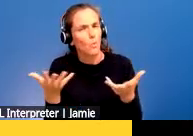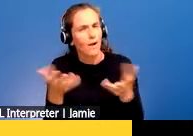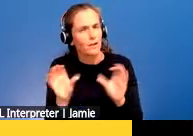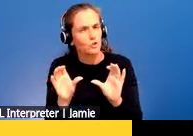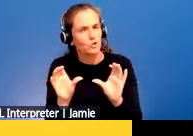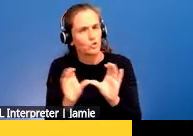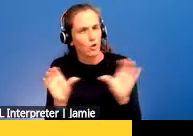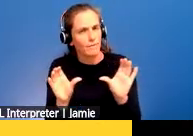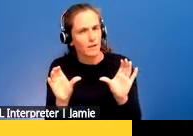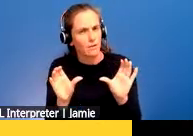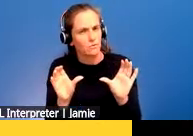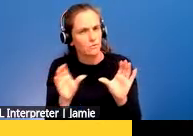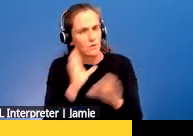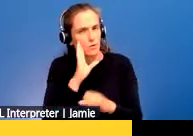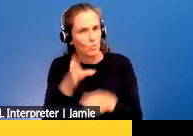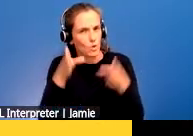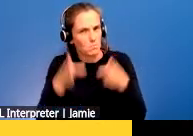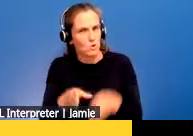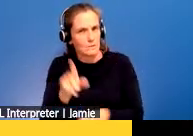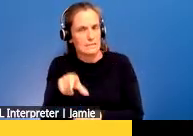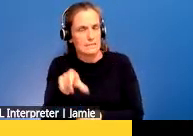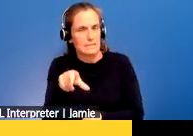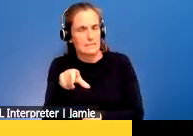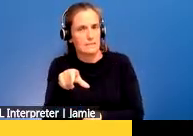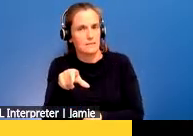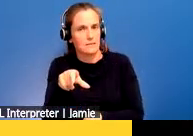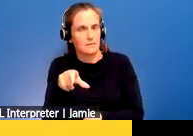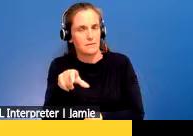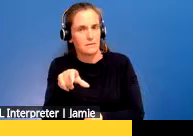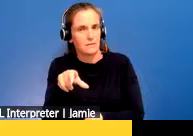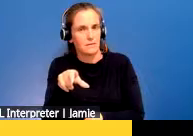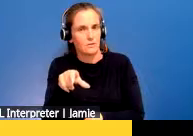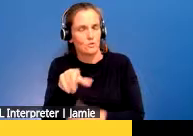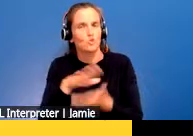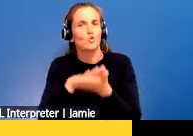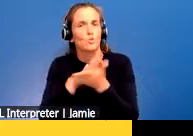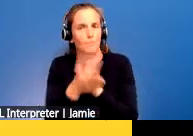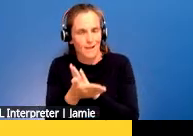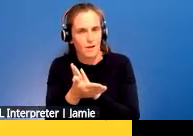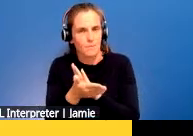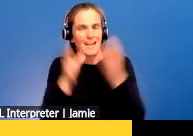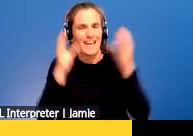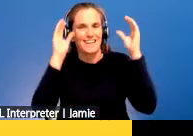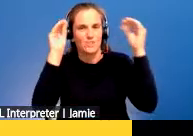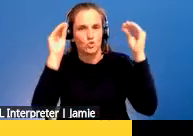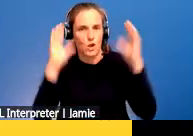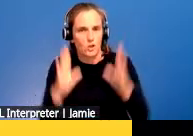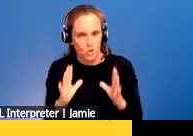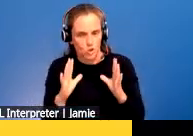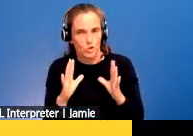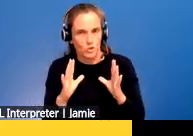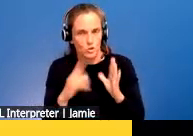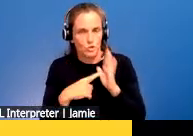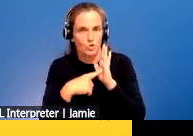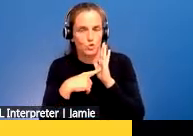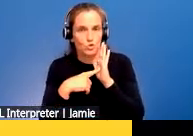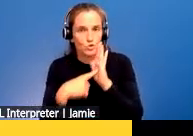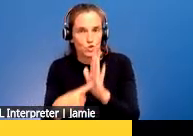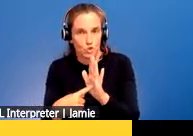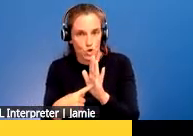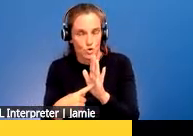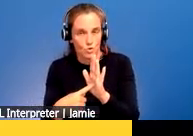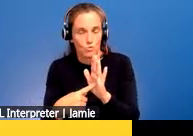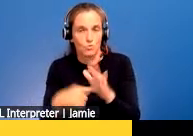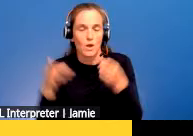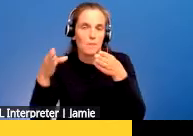certification would a person need to be an instructor to show somebody who became recently blind